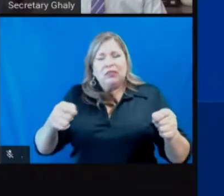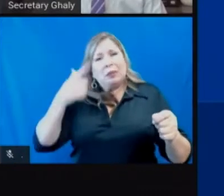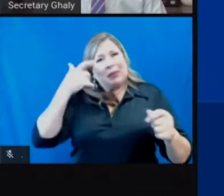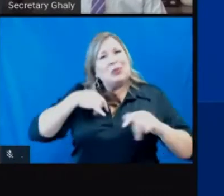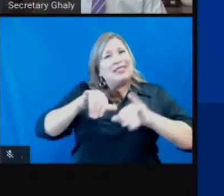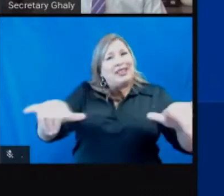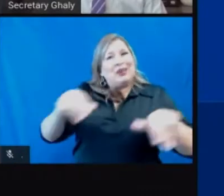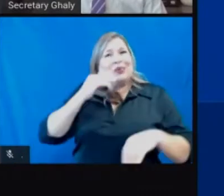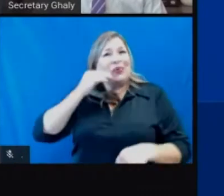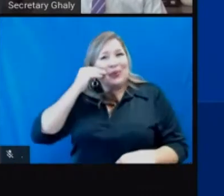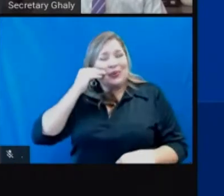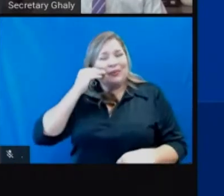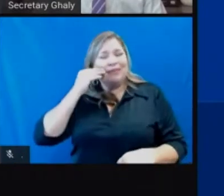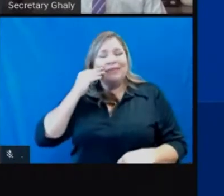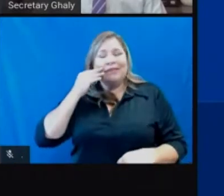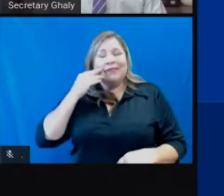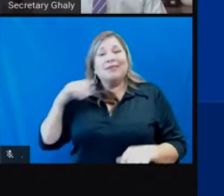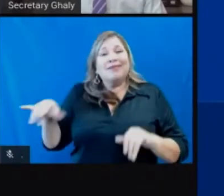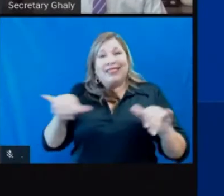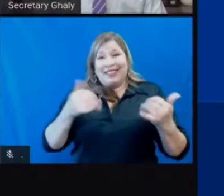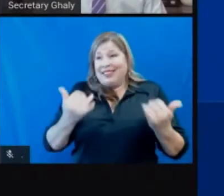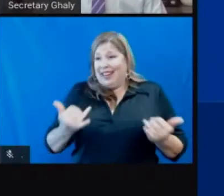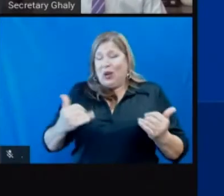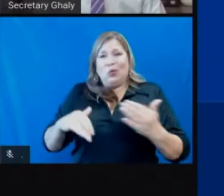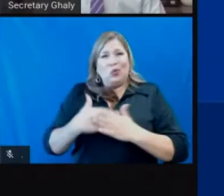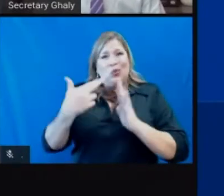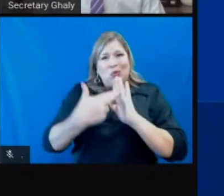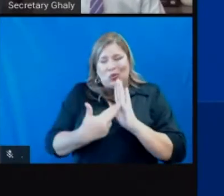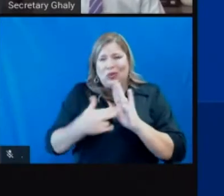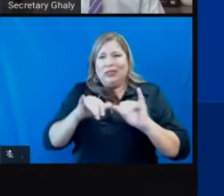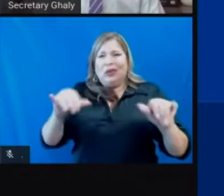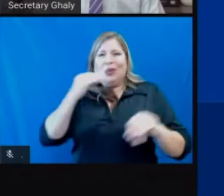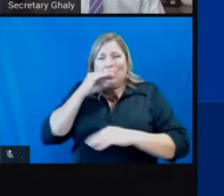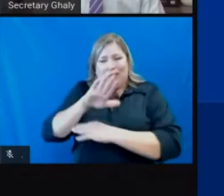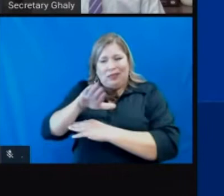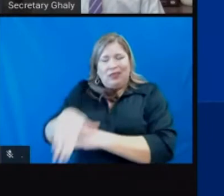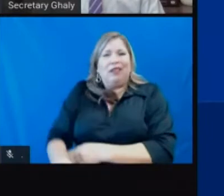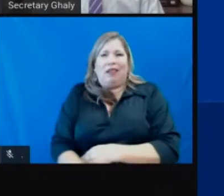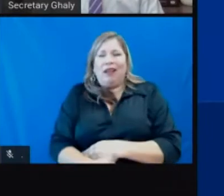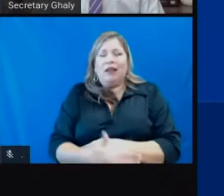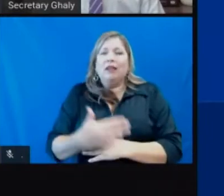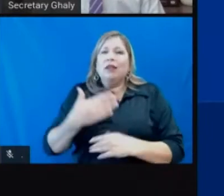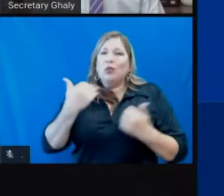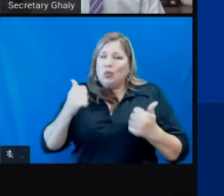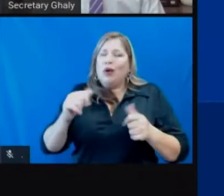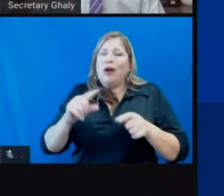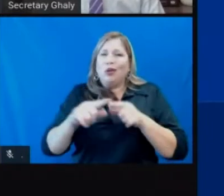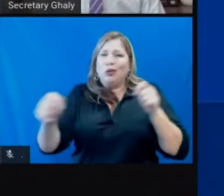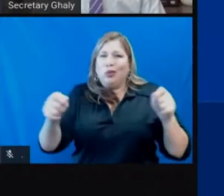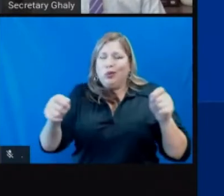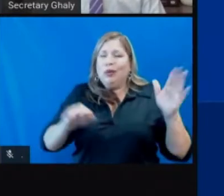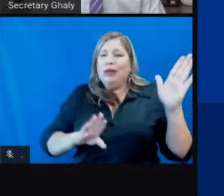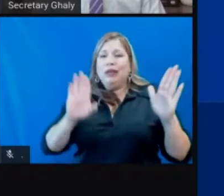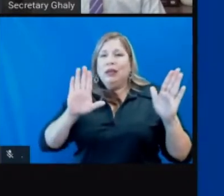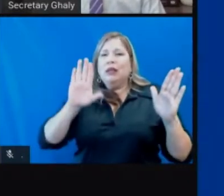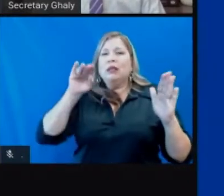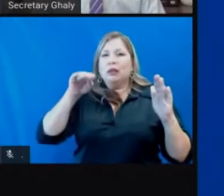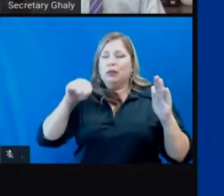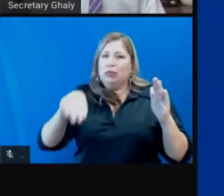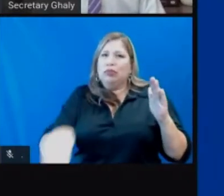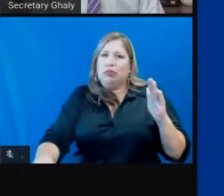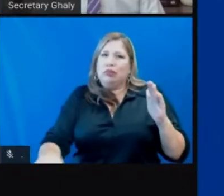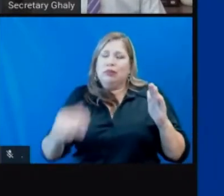help us bring down transmission and flatten our curve, this time in a very important and urgent